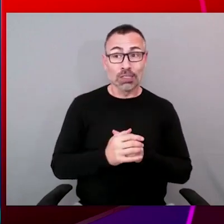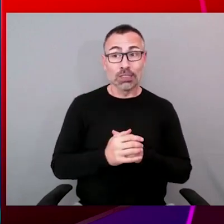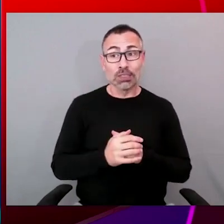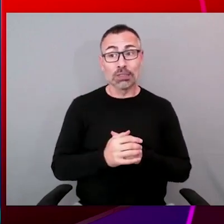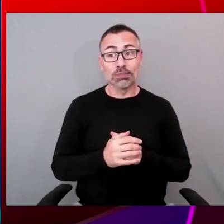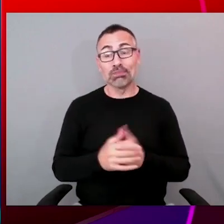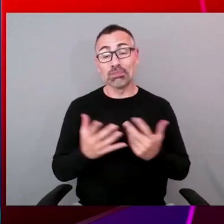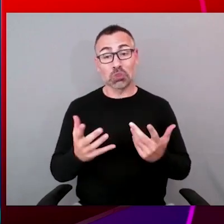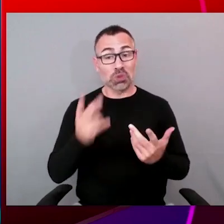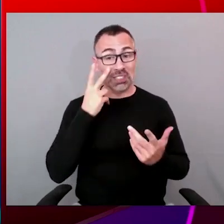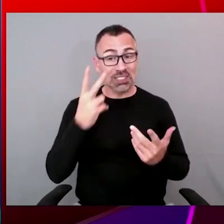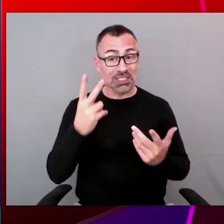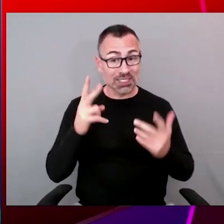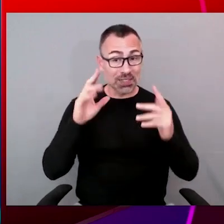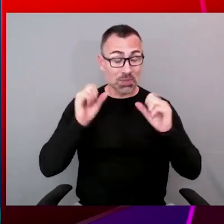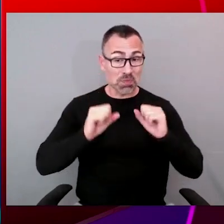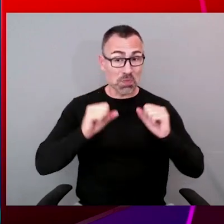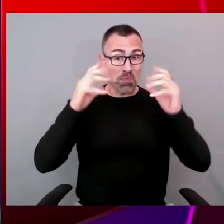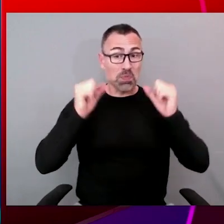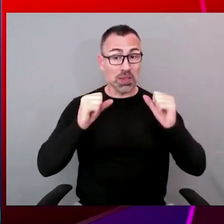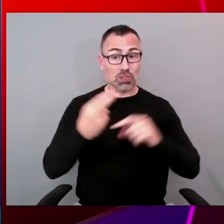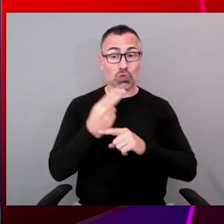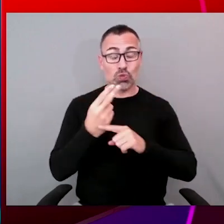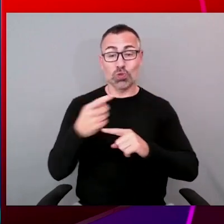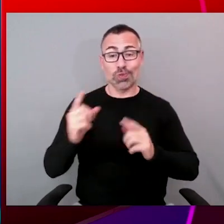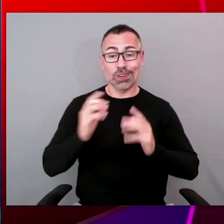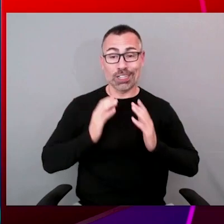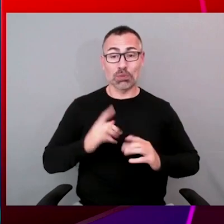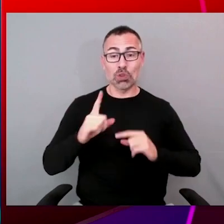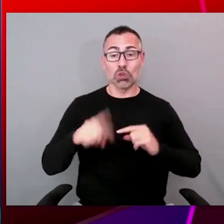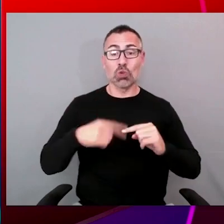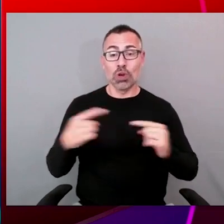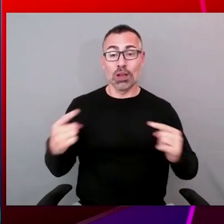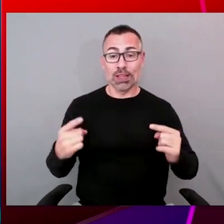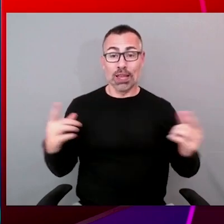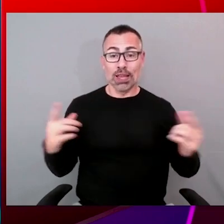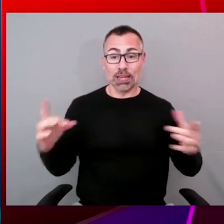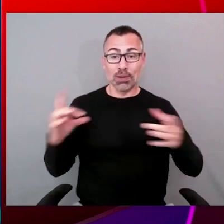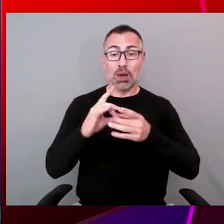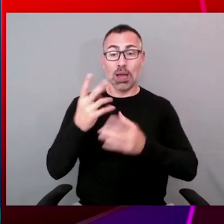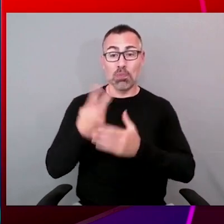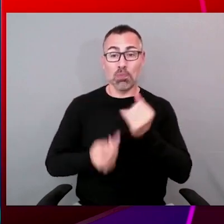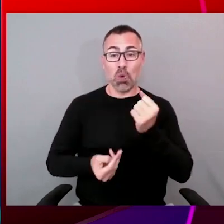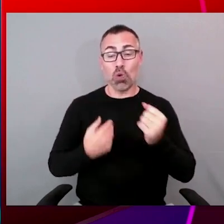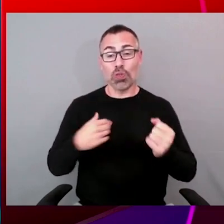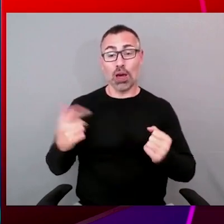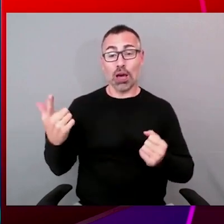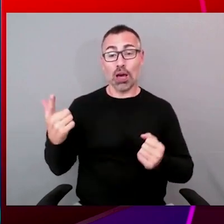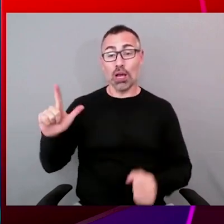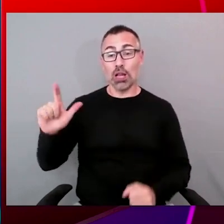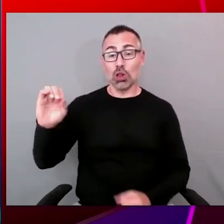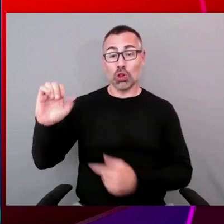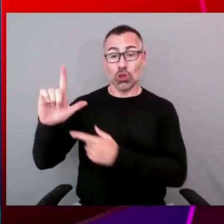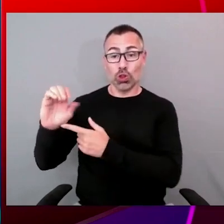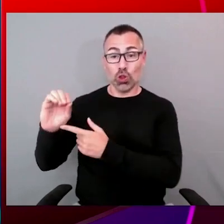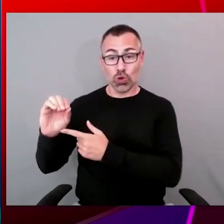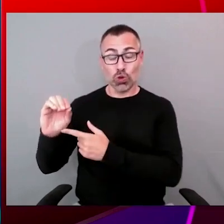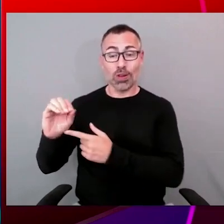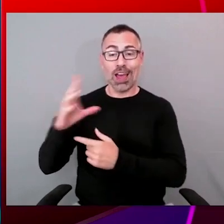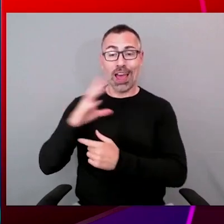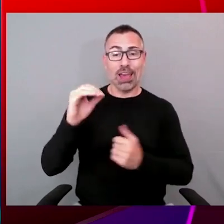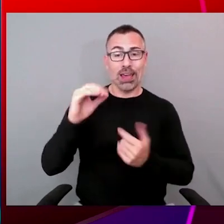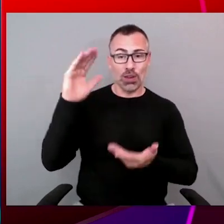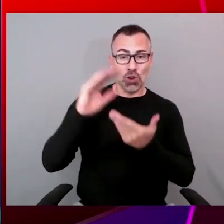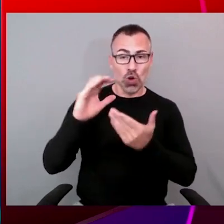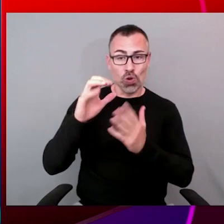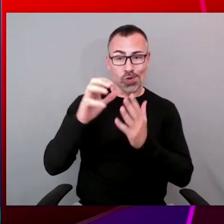use cases with customers where they combine both low-code and no-code services, but also they use the broader